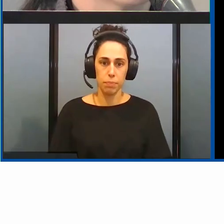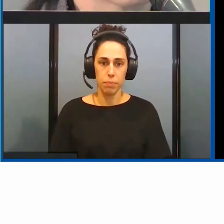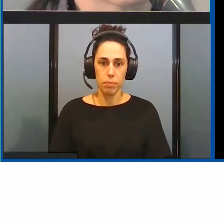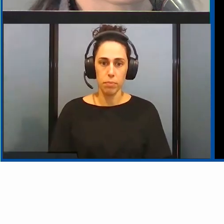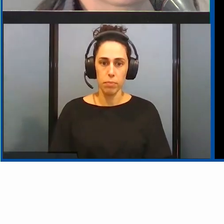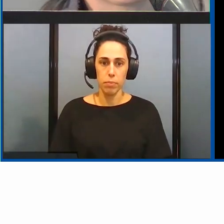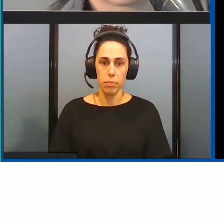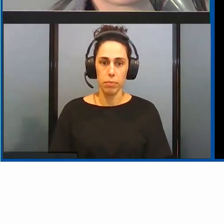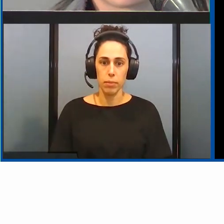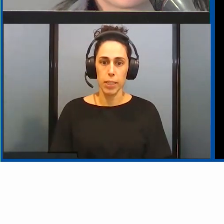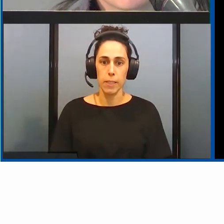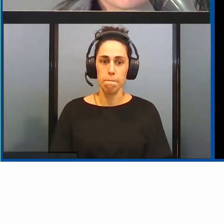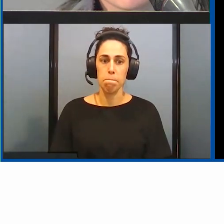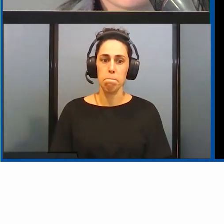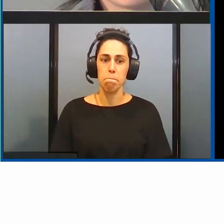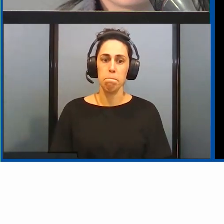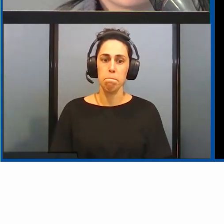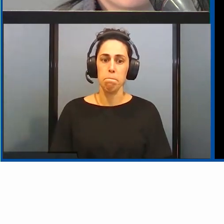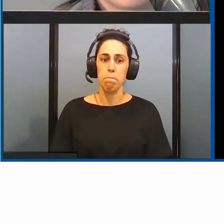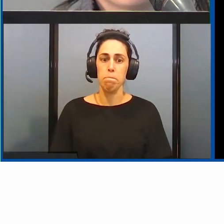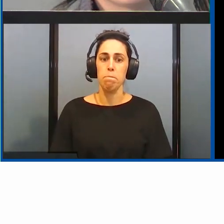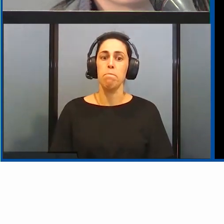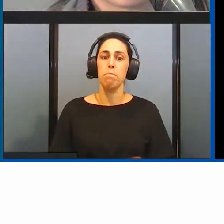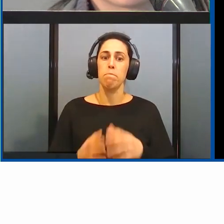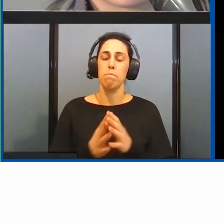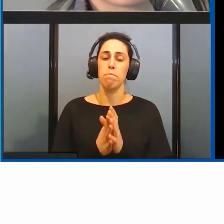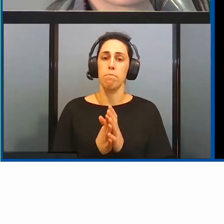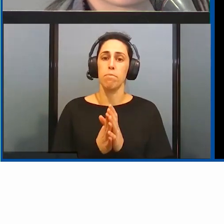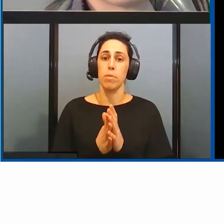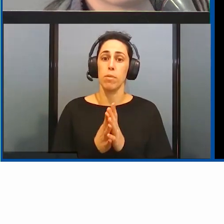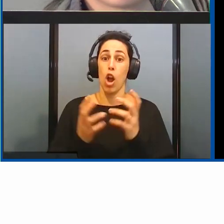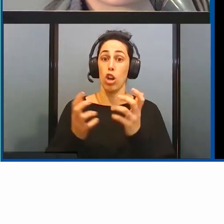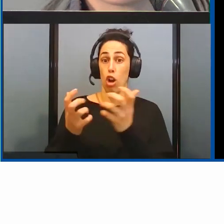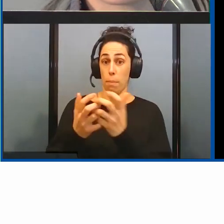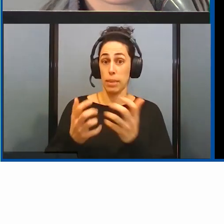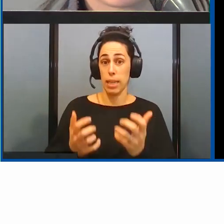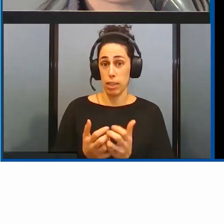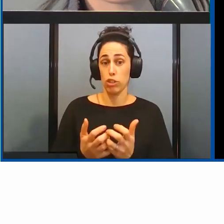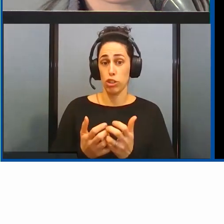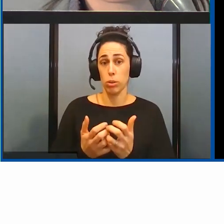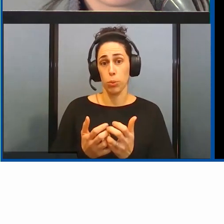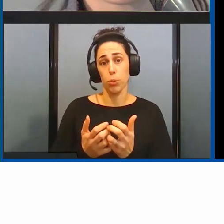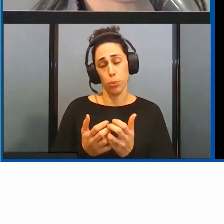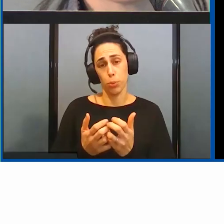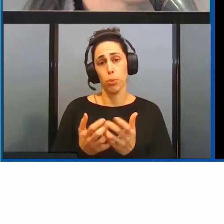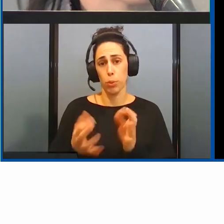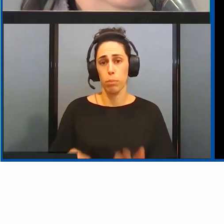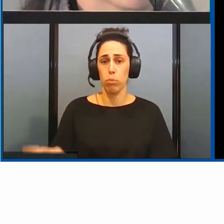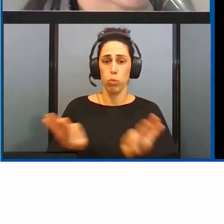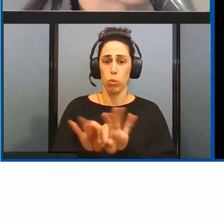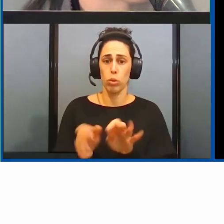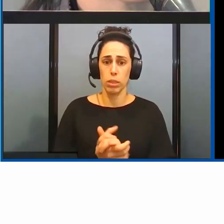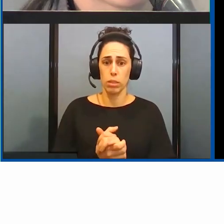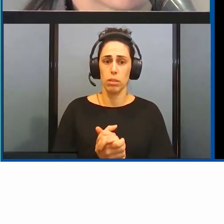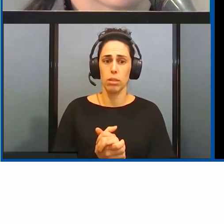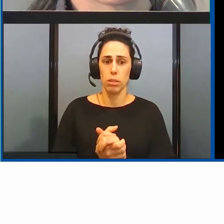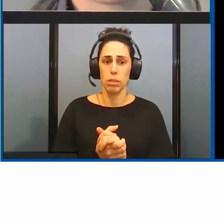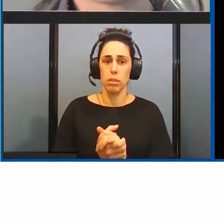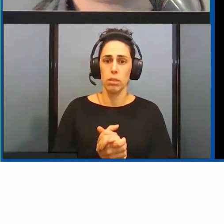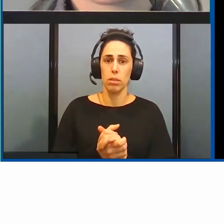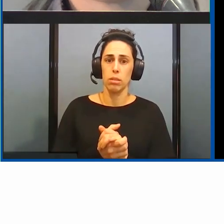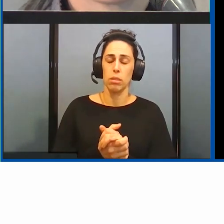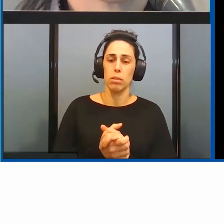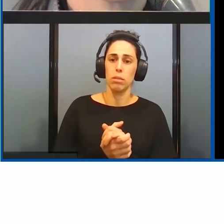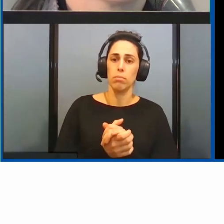A lot of people talk about neurodivergency, and I think there's a lack of understanding across legal professionals and